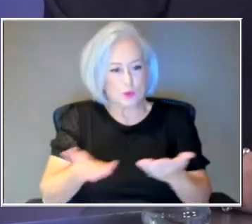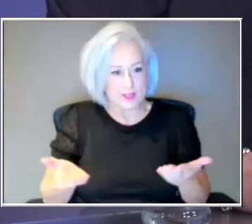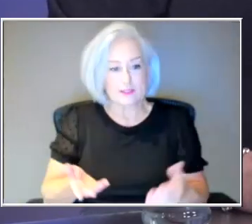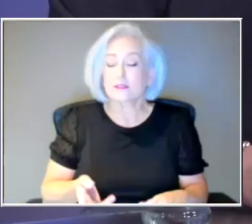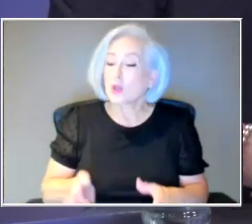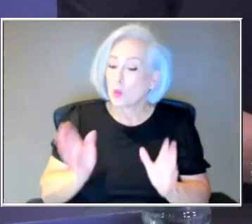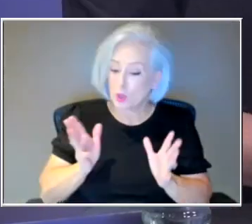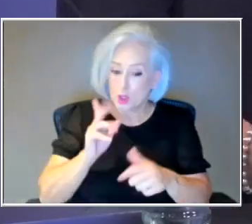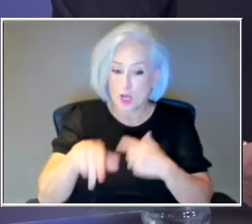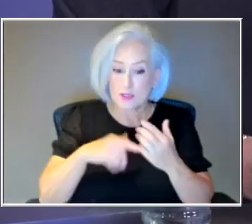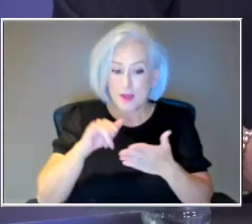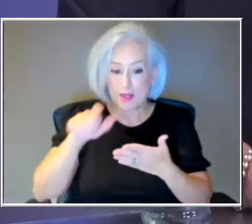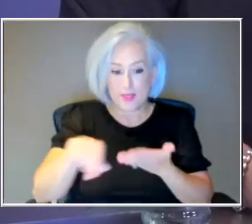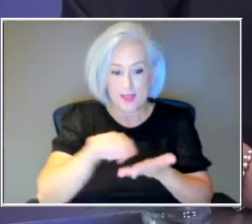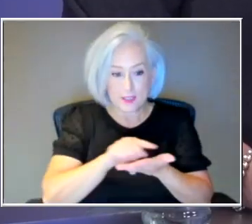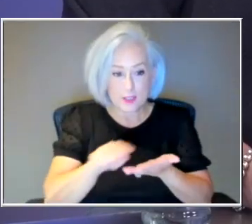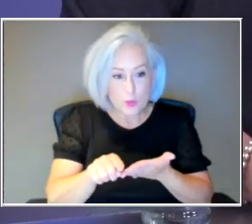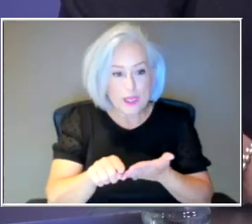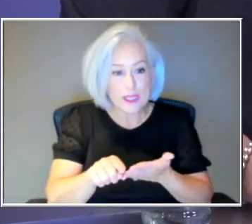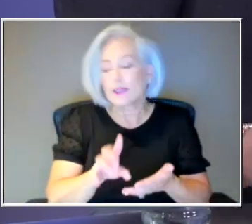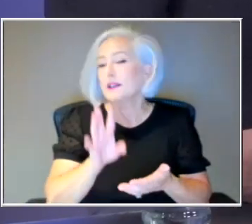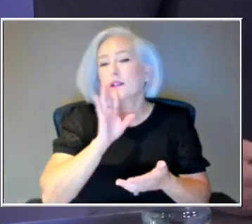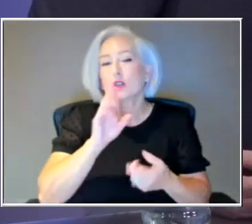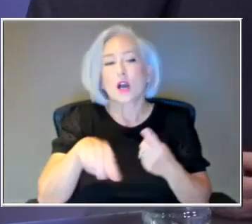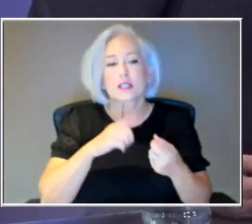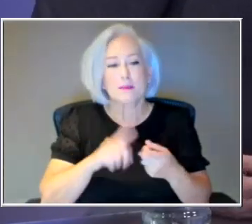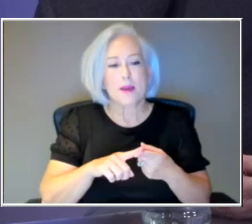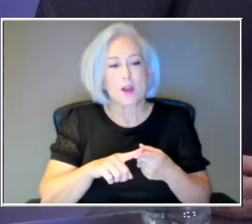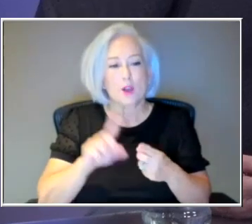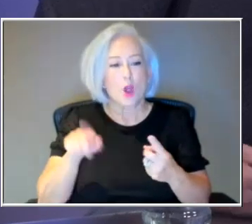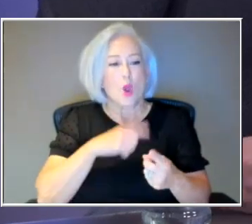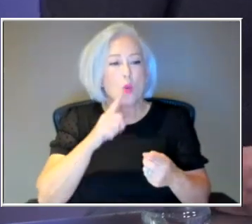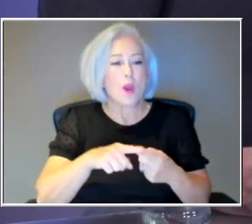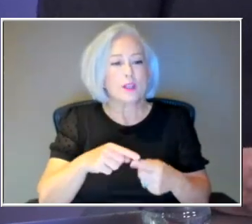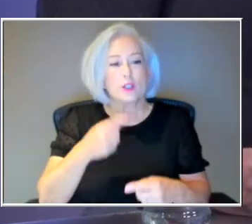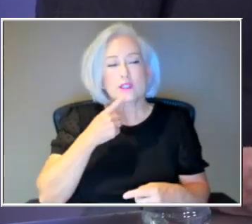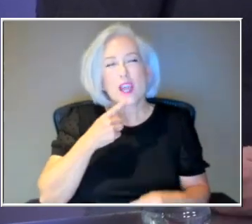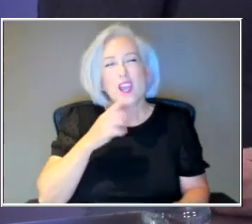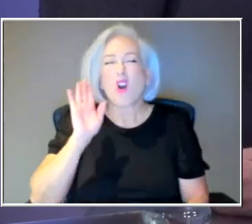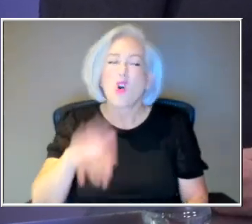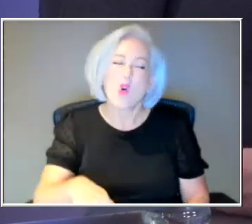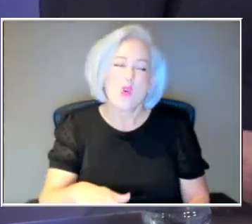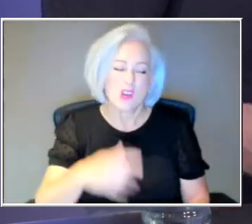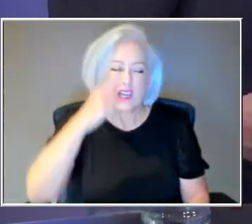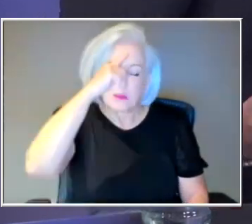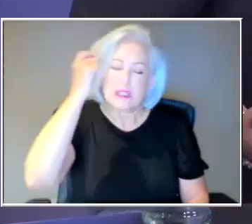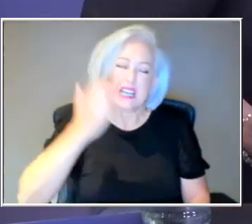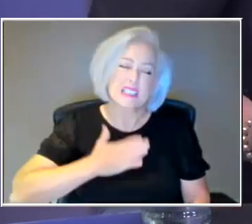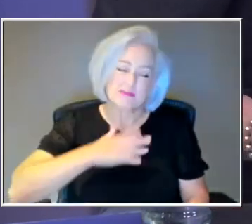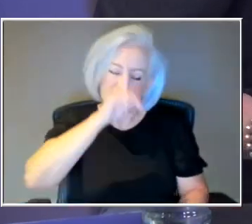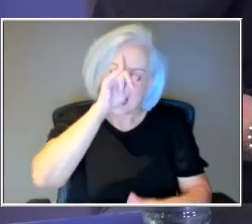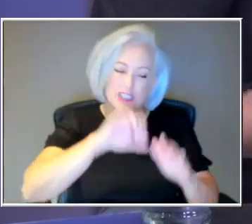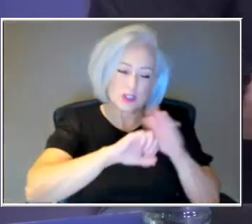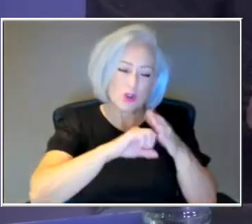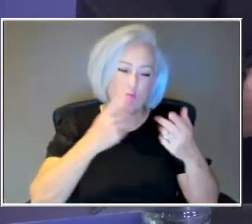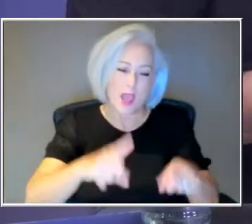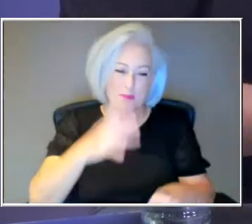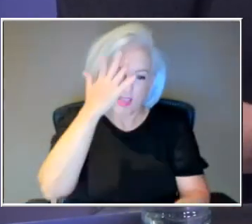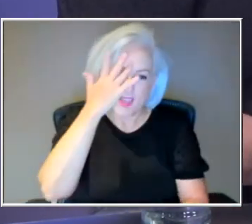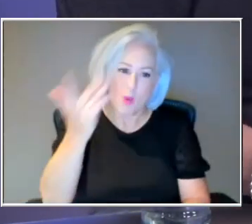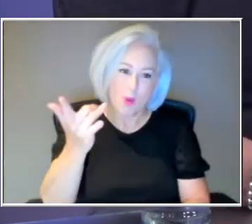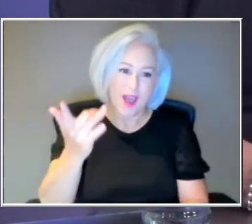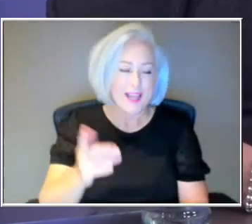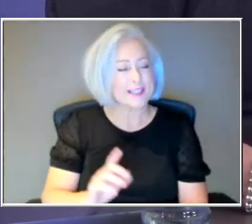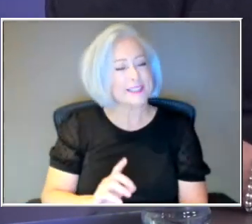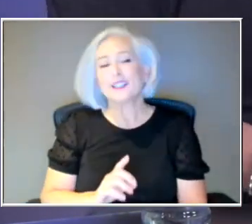about how at what point do you stop saying, "Oh, that's because of my stroke," and say, "Oh, that's because these are the mistakes." The word finding